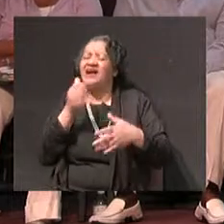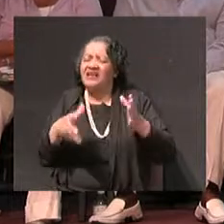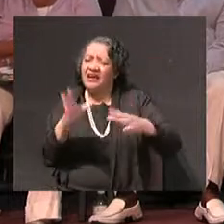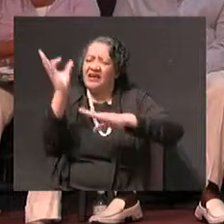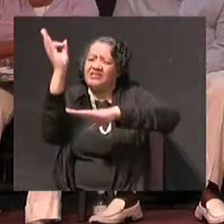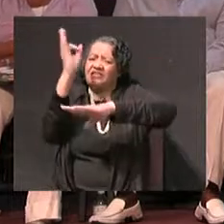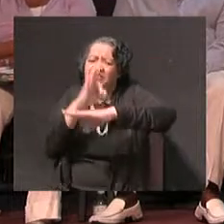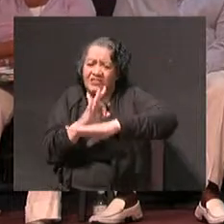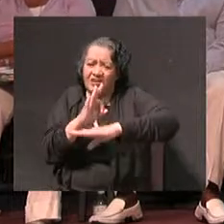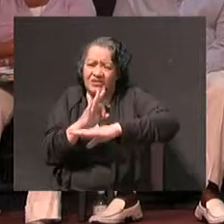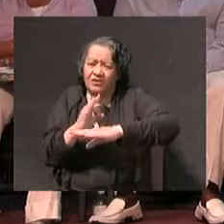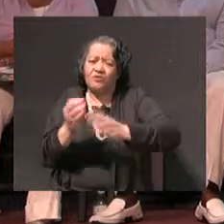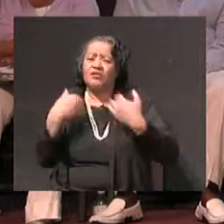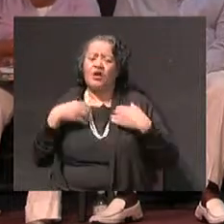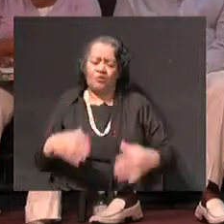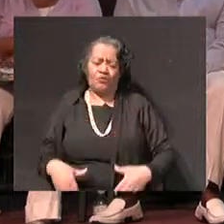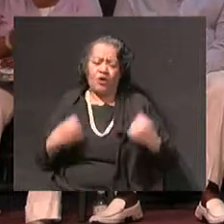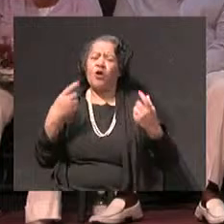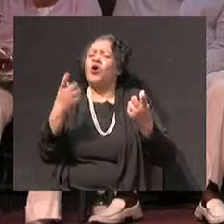says, be honest.